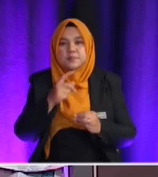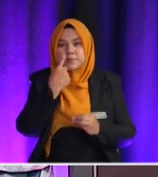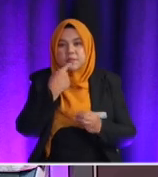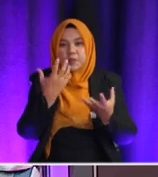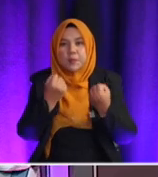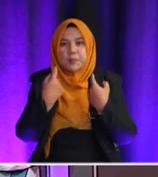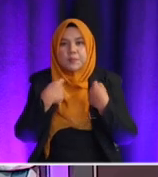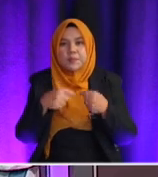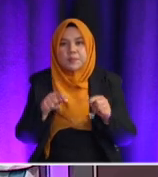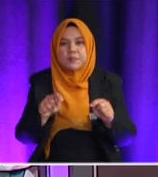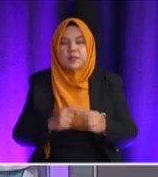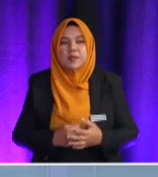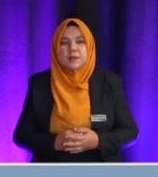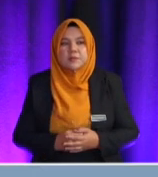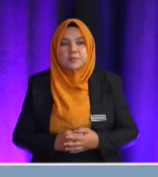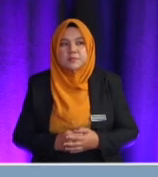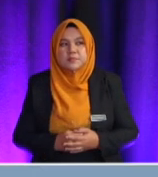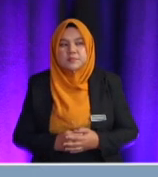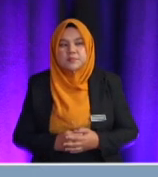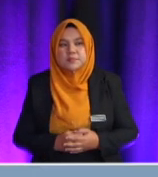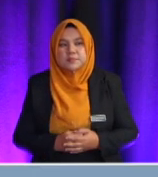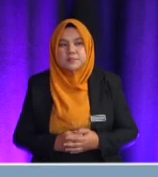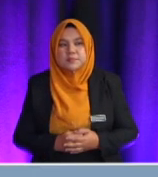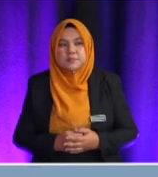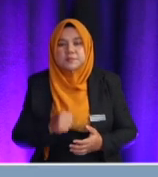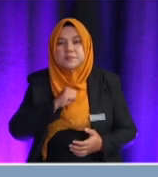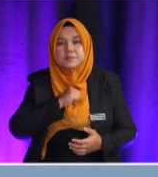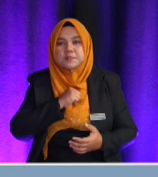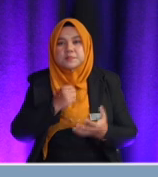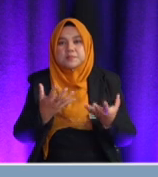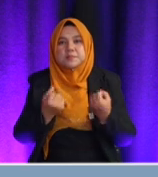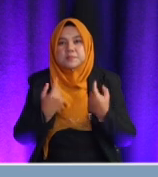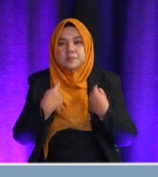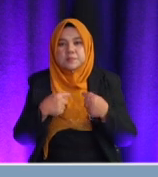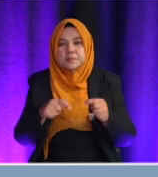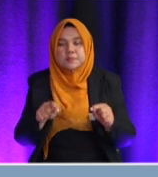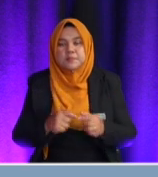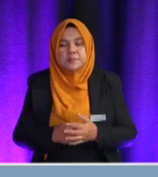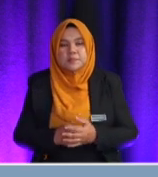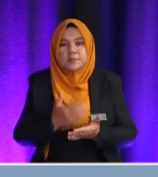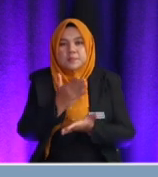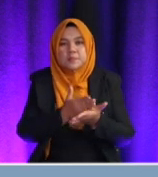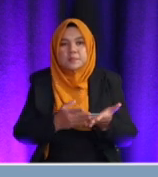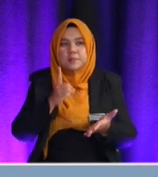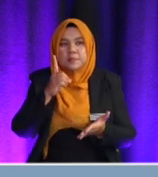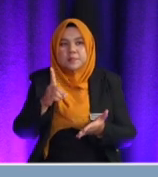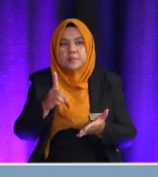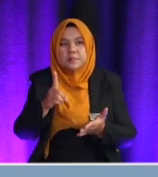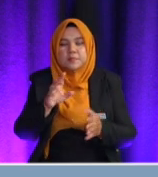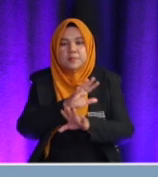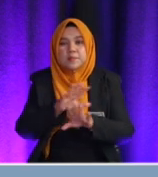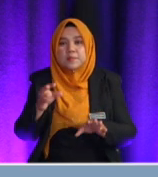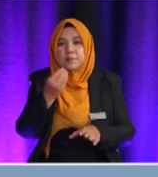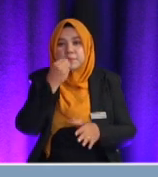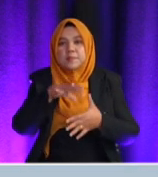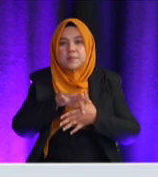number three? Okay, Sasha. Okay. So someone who doesn't eat meat.